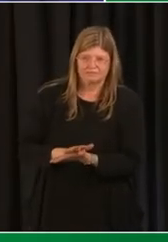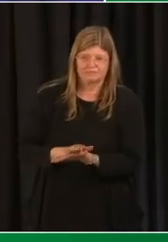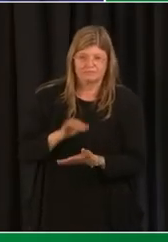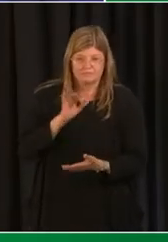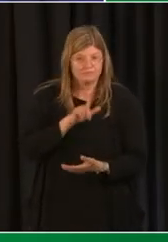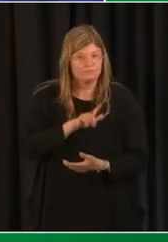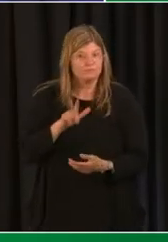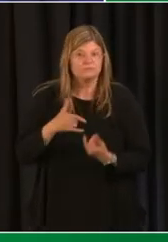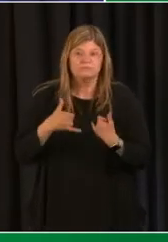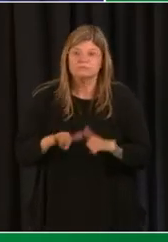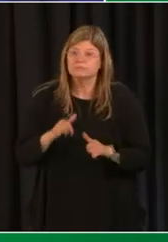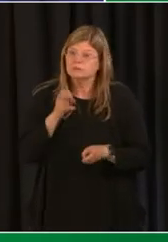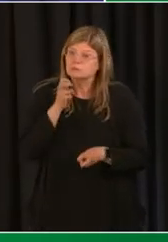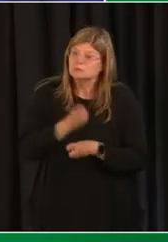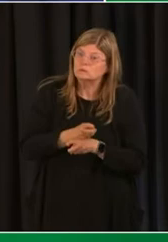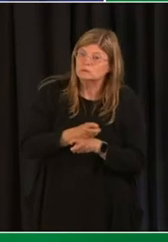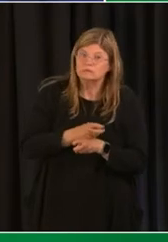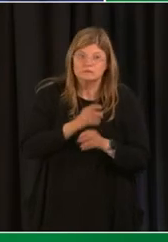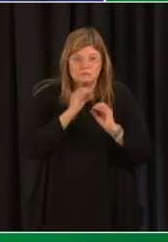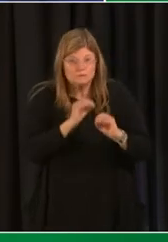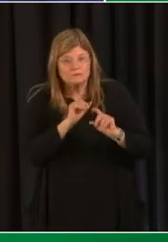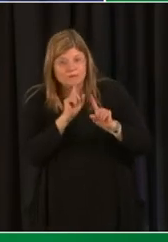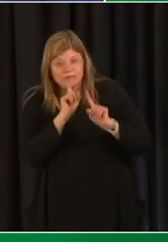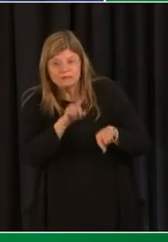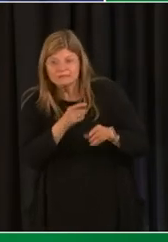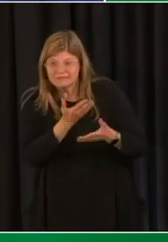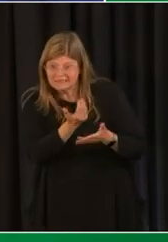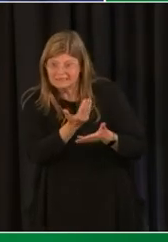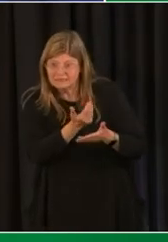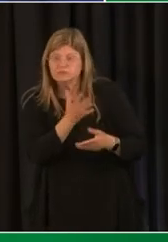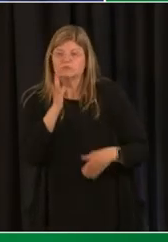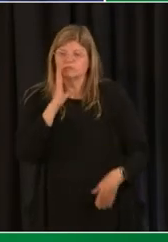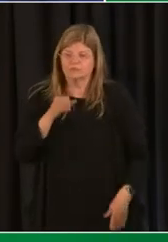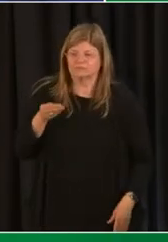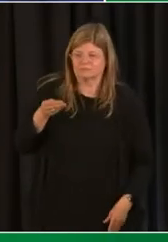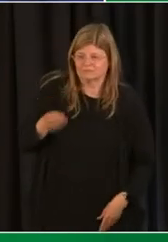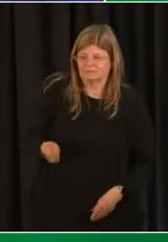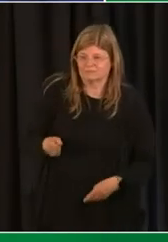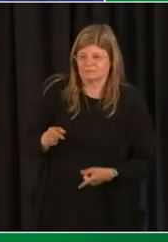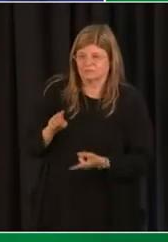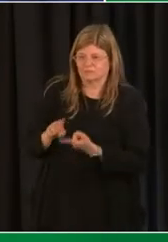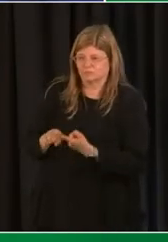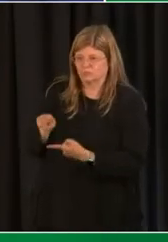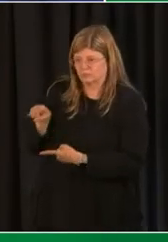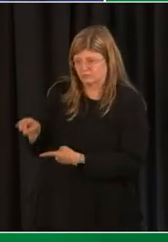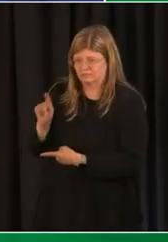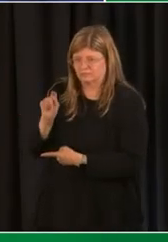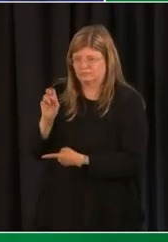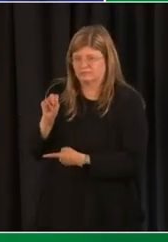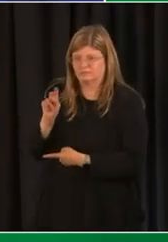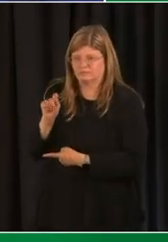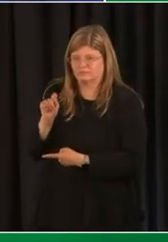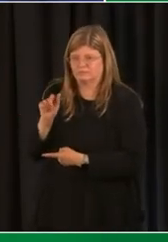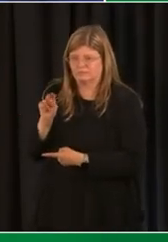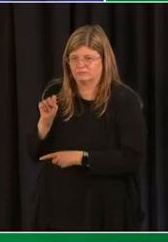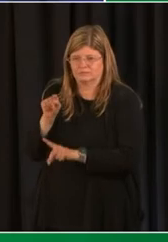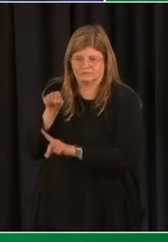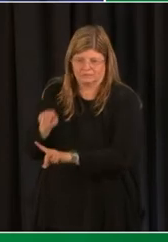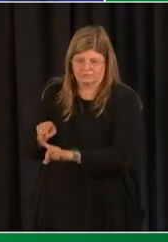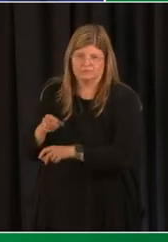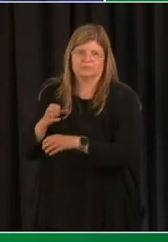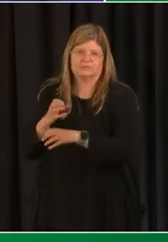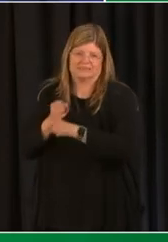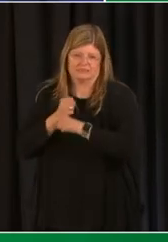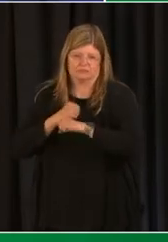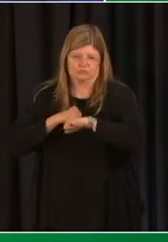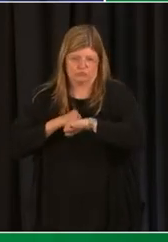landlord still does not respond, we will pay the money to the tenant so that they can make good on their rent and protect their tenancy. So that